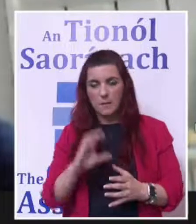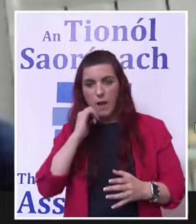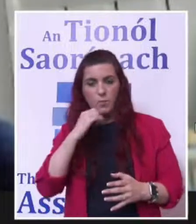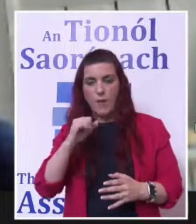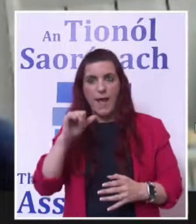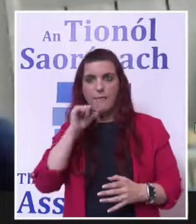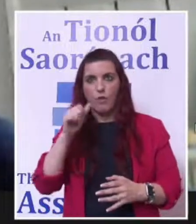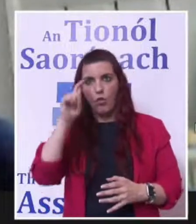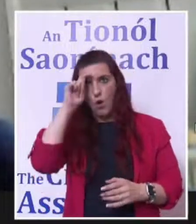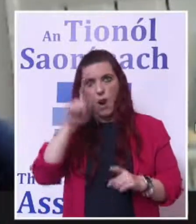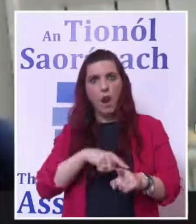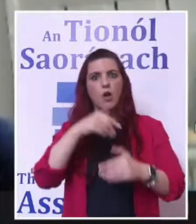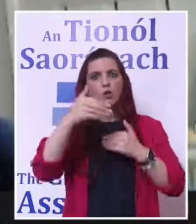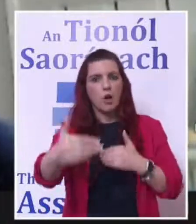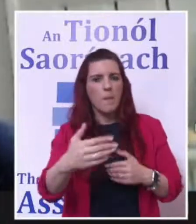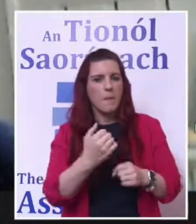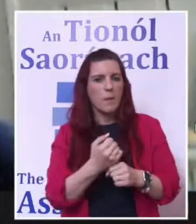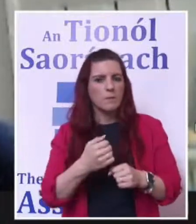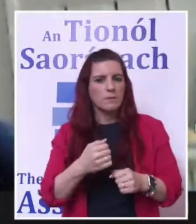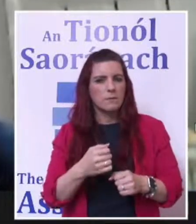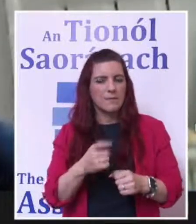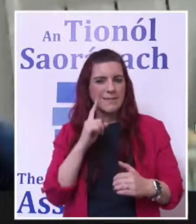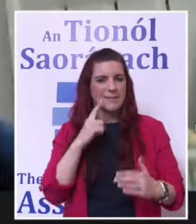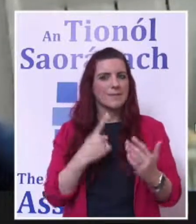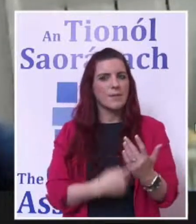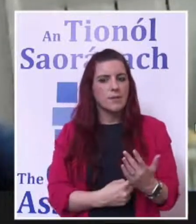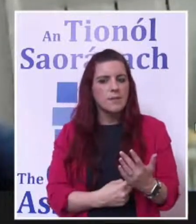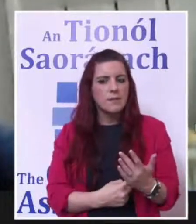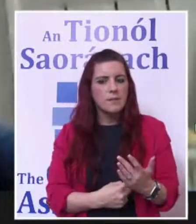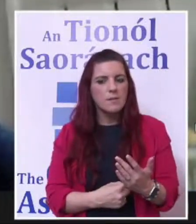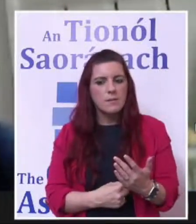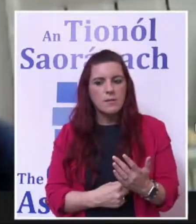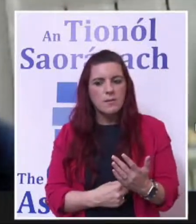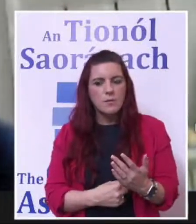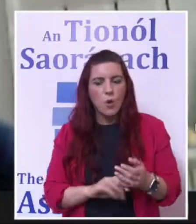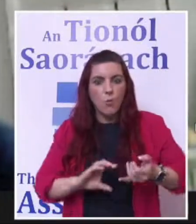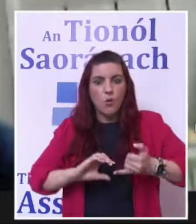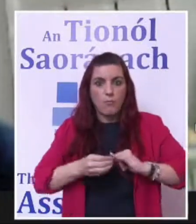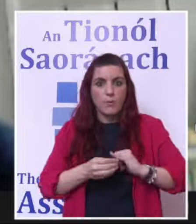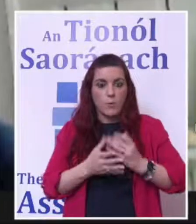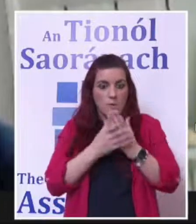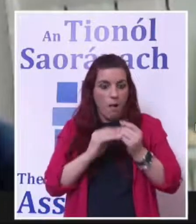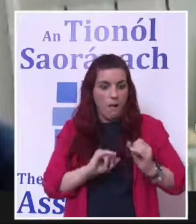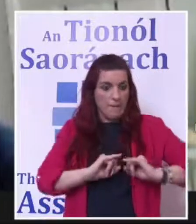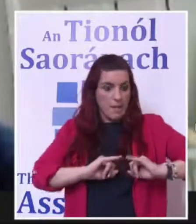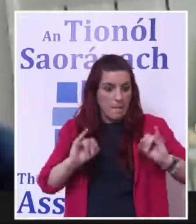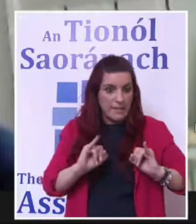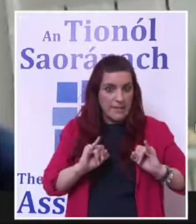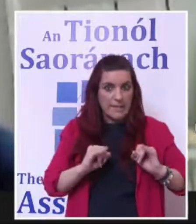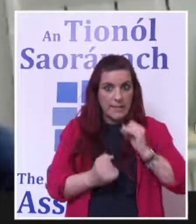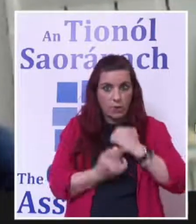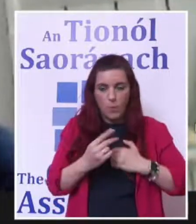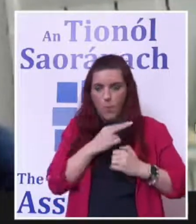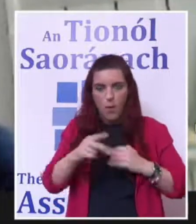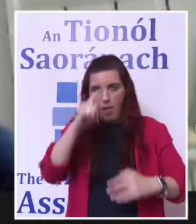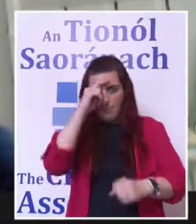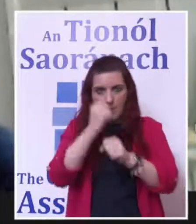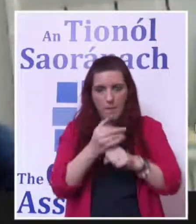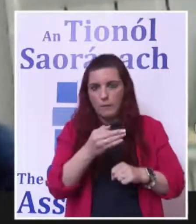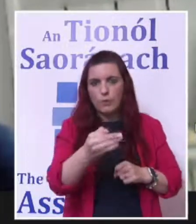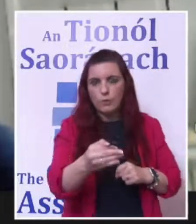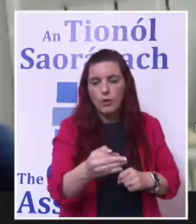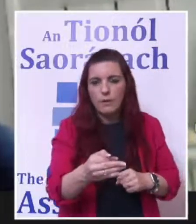service needs. Because we're trying to deal with the immediate rather than the strategically important.